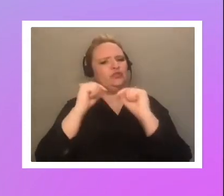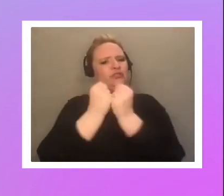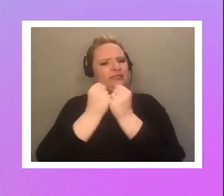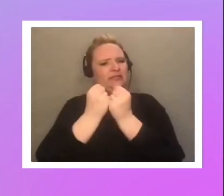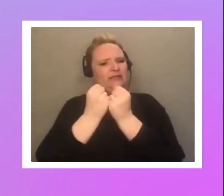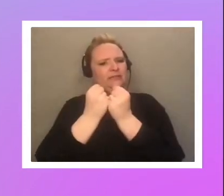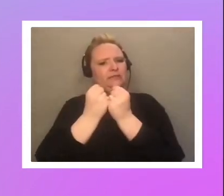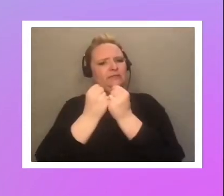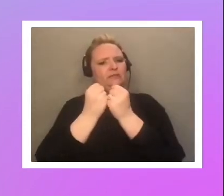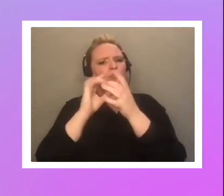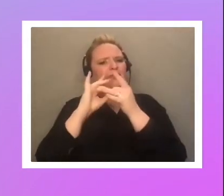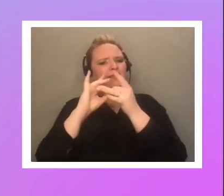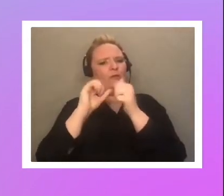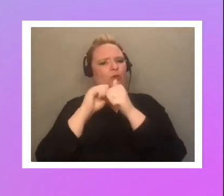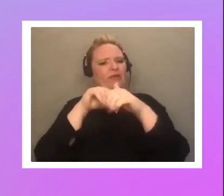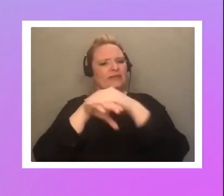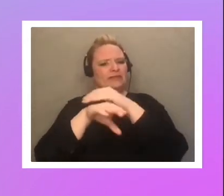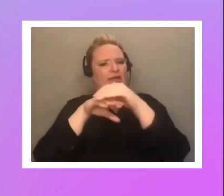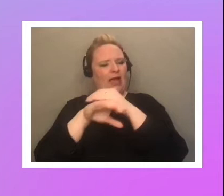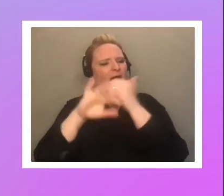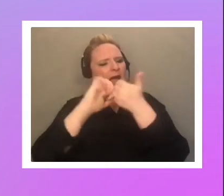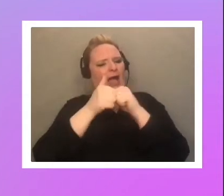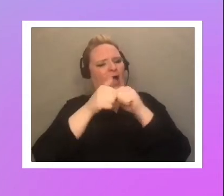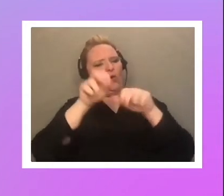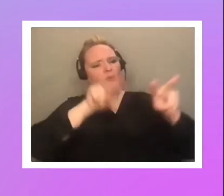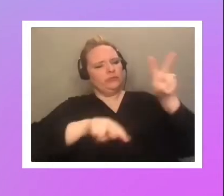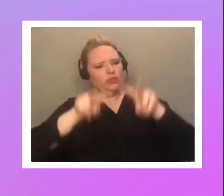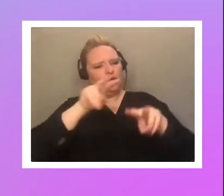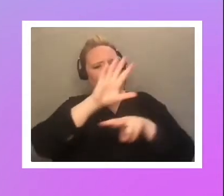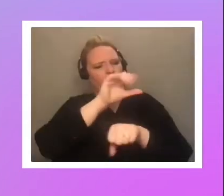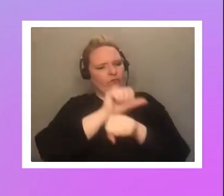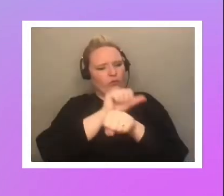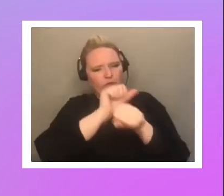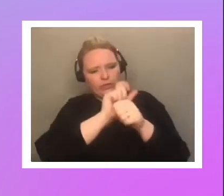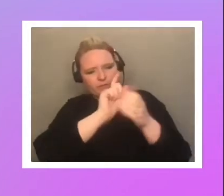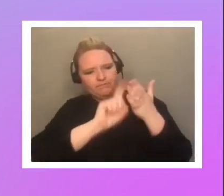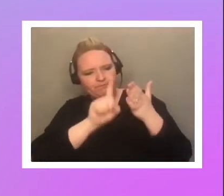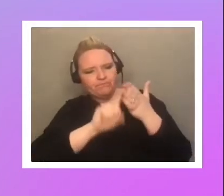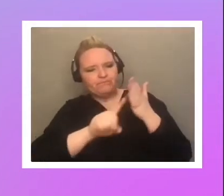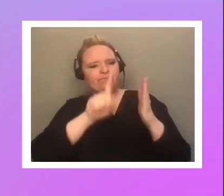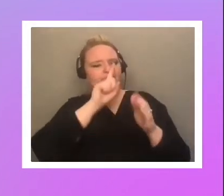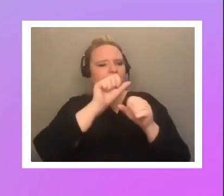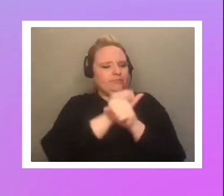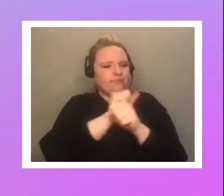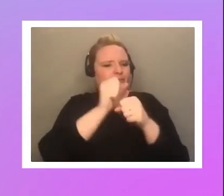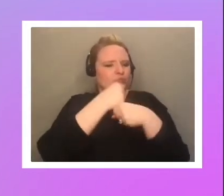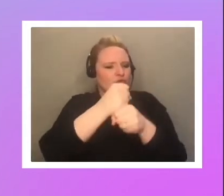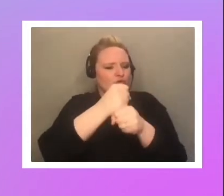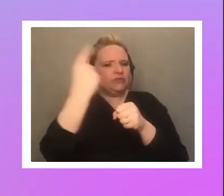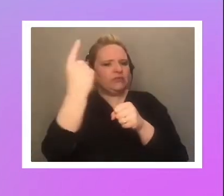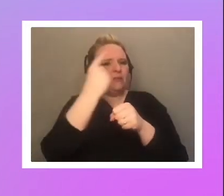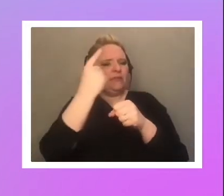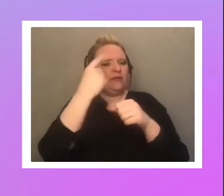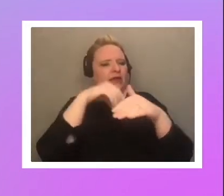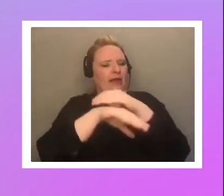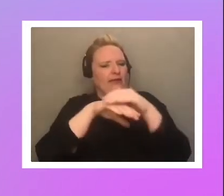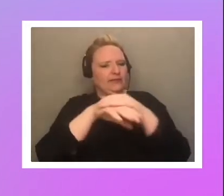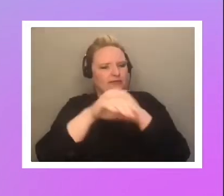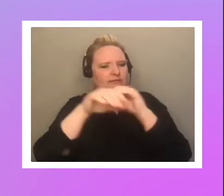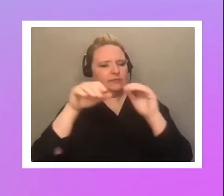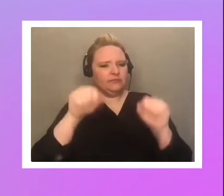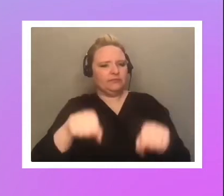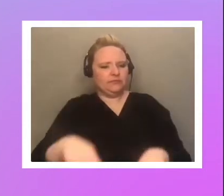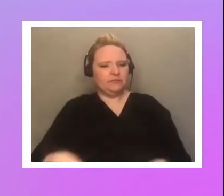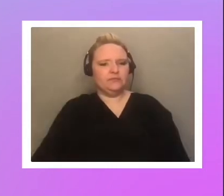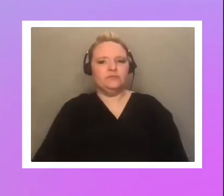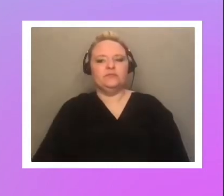to accessibility and oversee their work and make sure that they're actually producing something that's